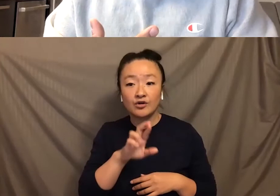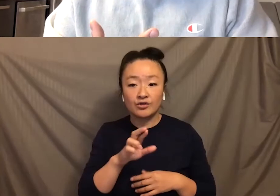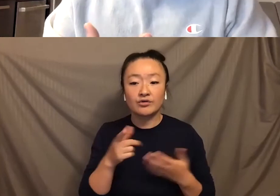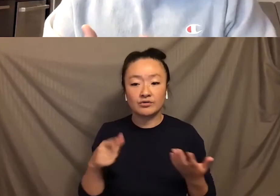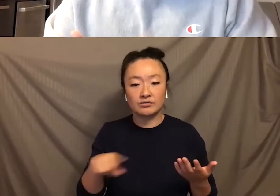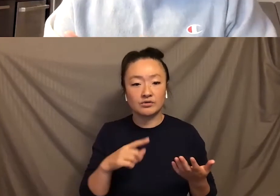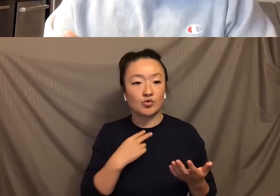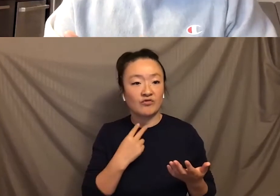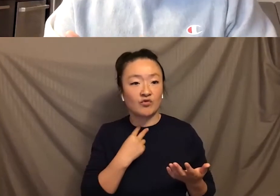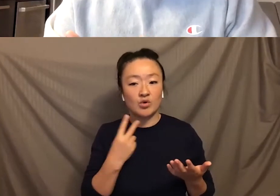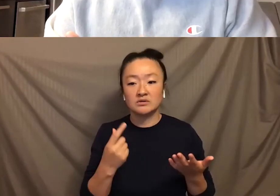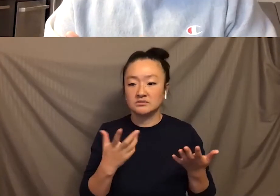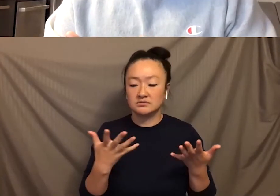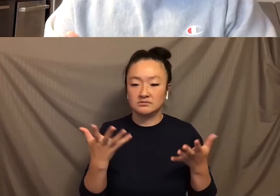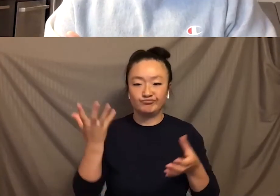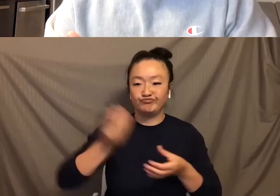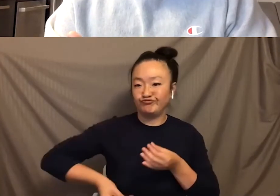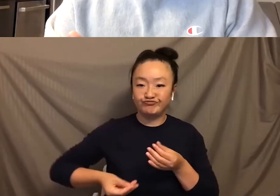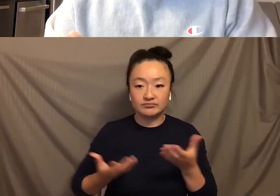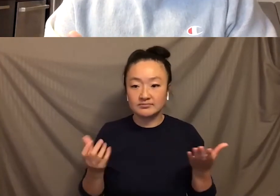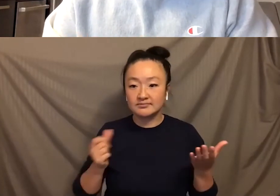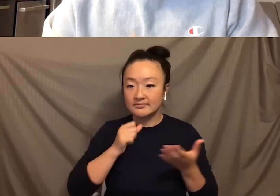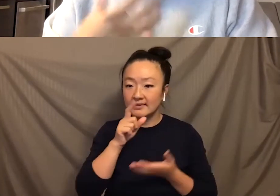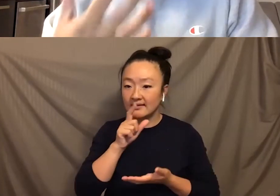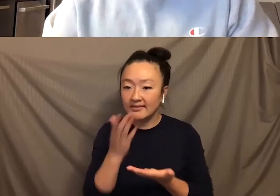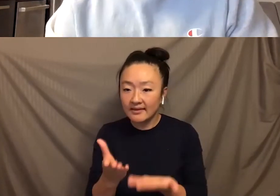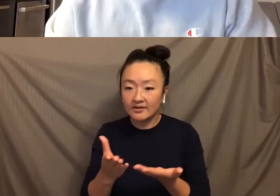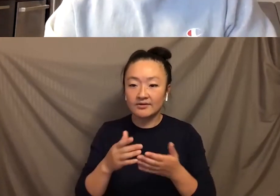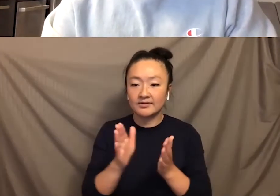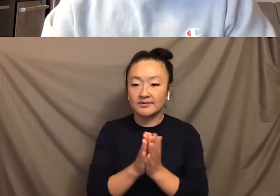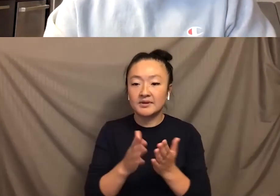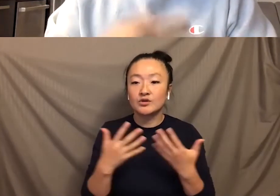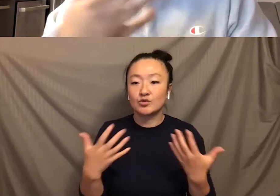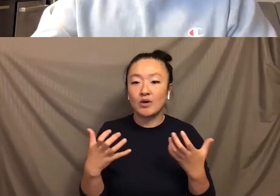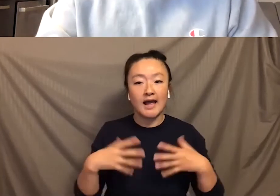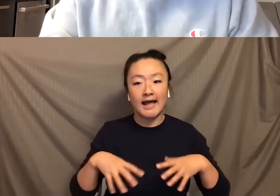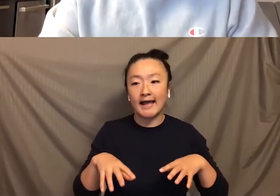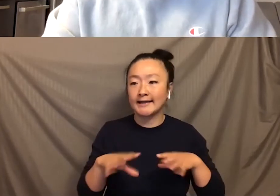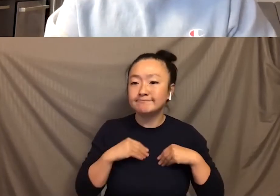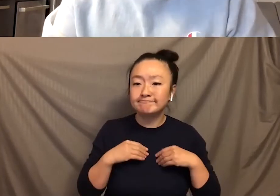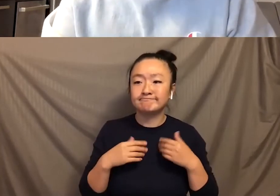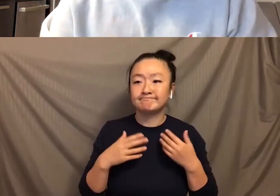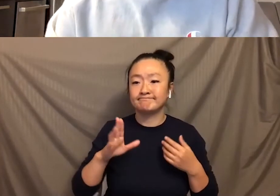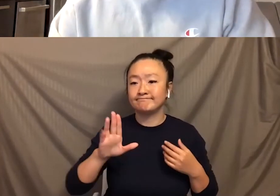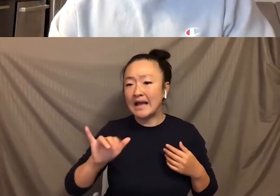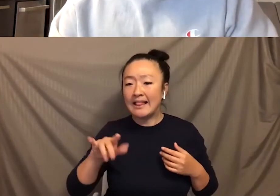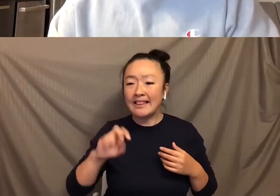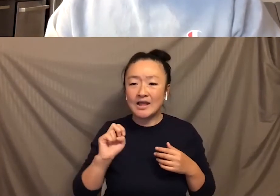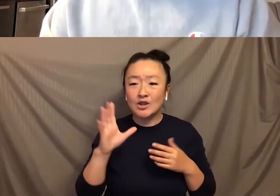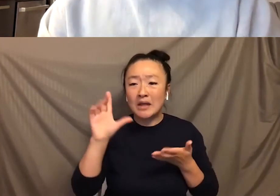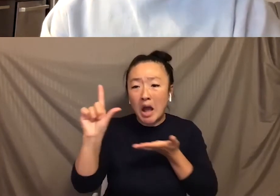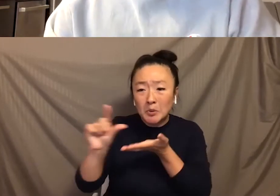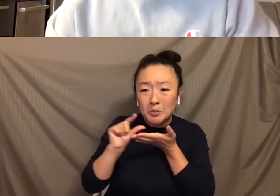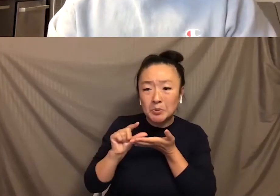just completely disappears from the page, and you just want that byline and you want that very small paycheck that they will